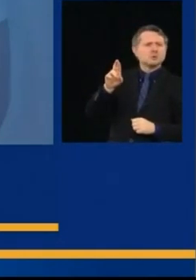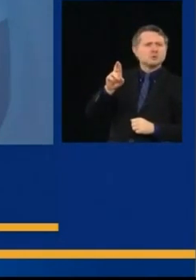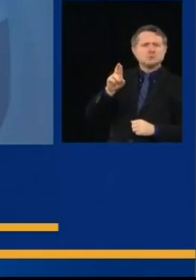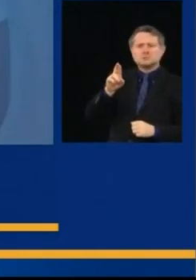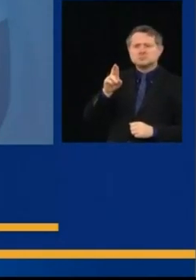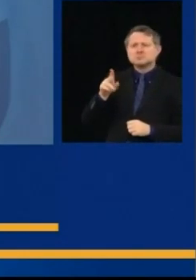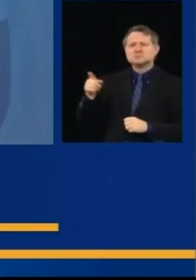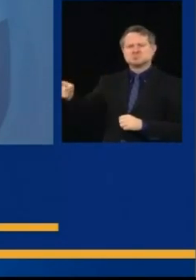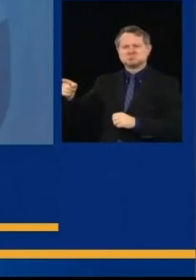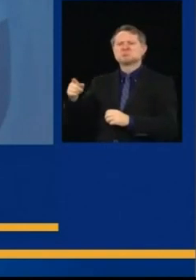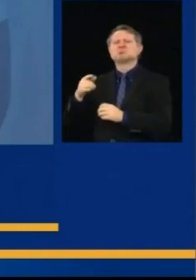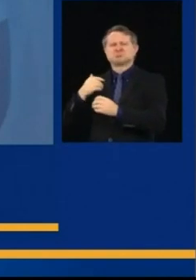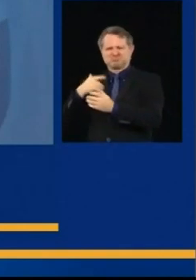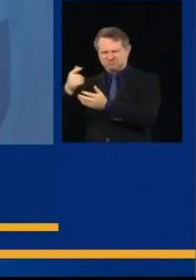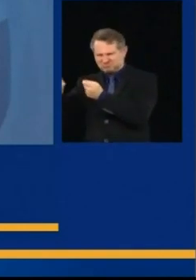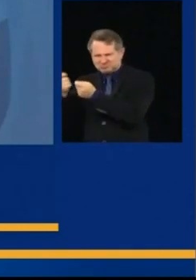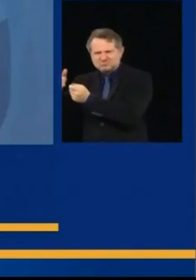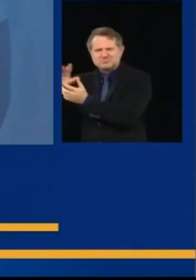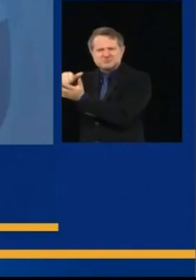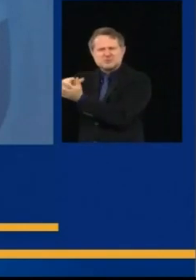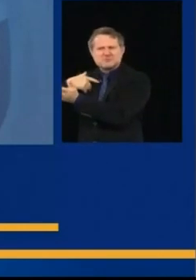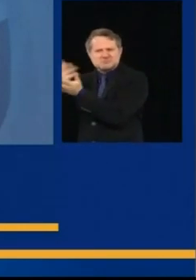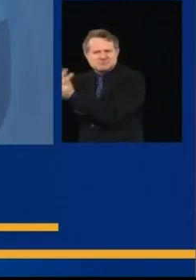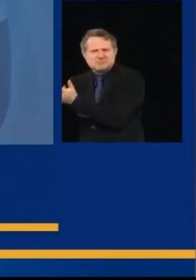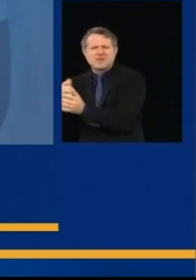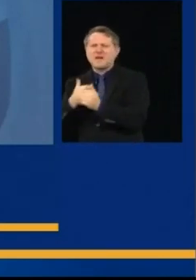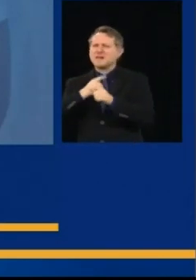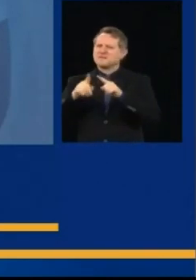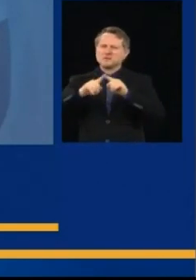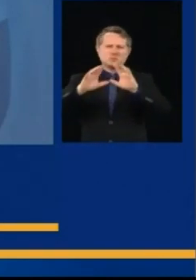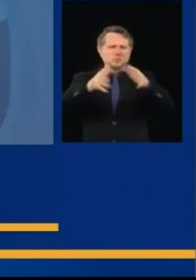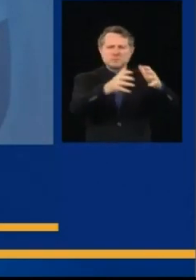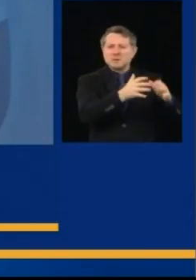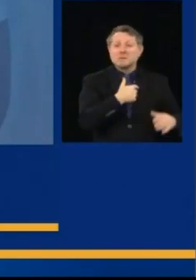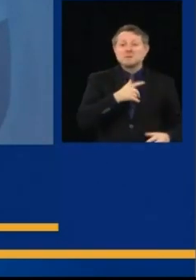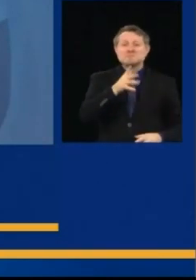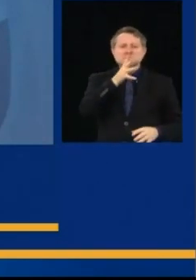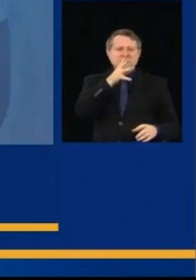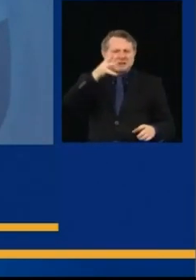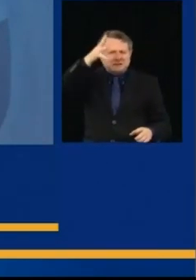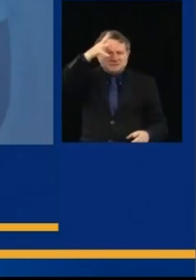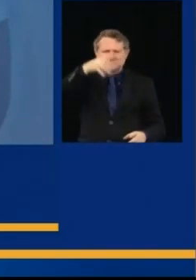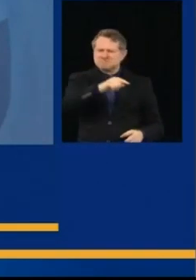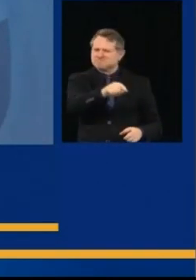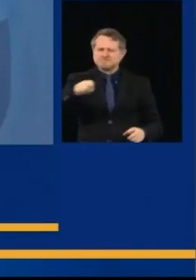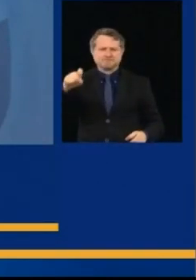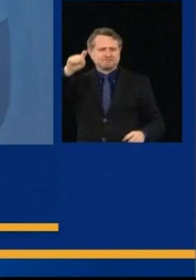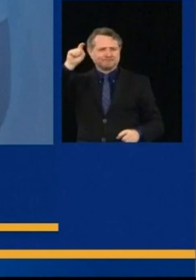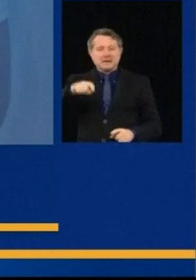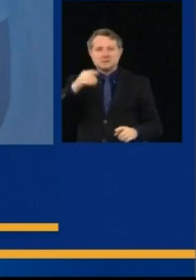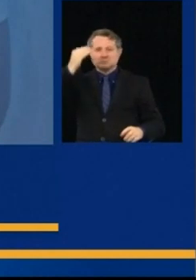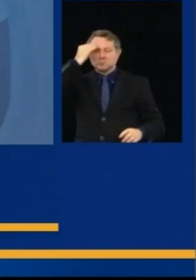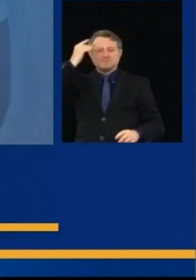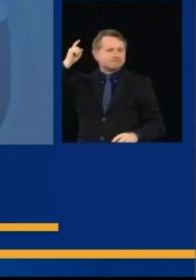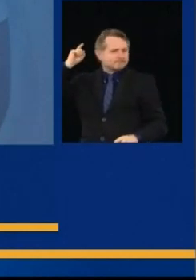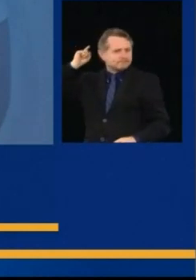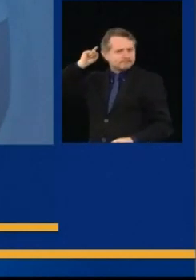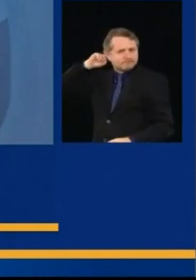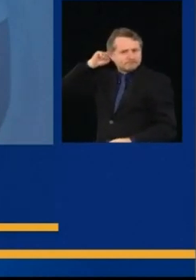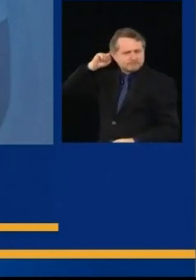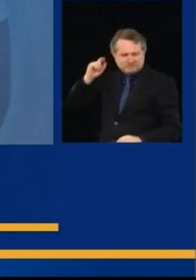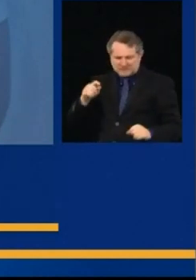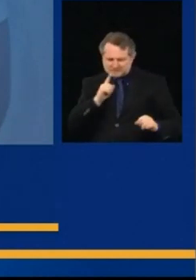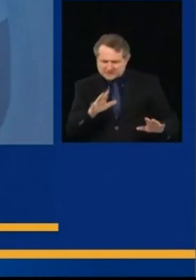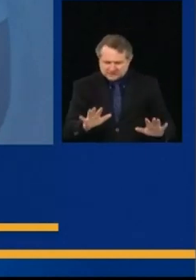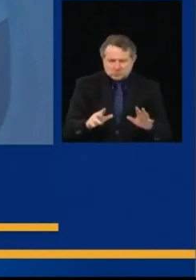these cases. But parents have to be aware of this. The predominant